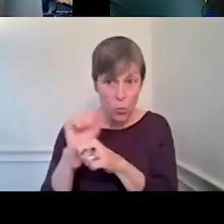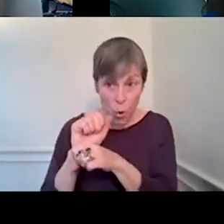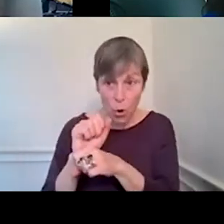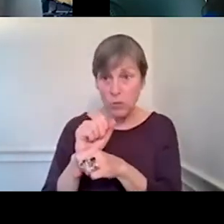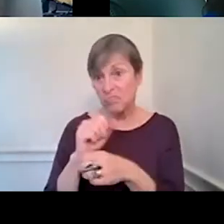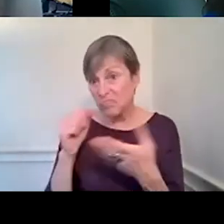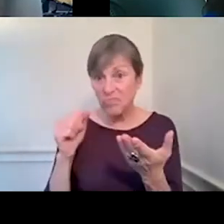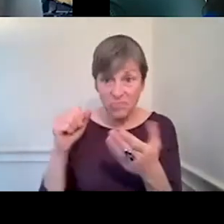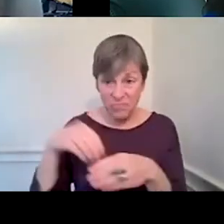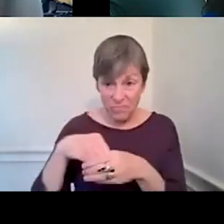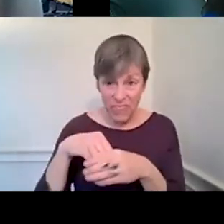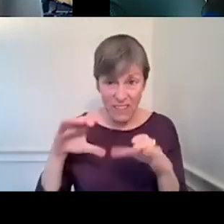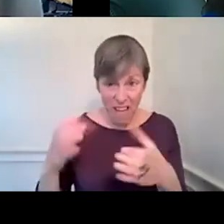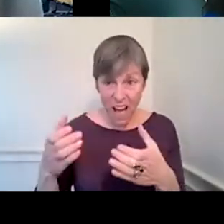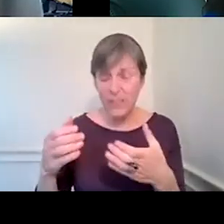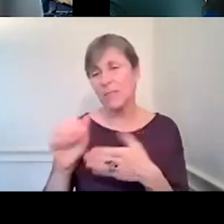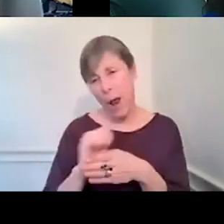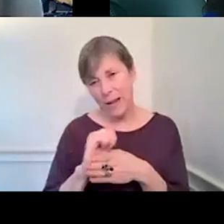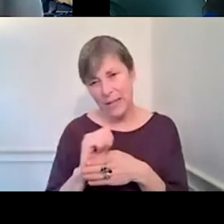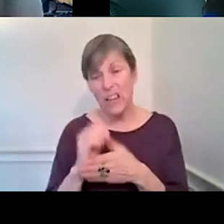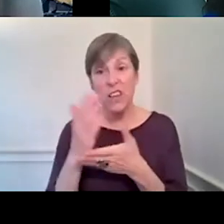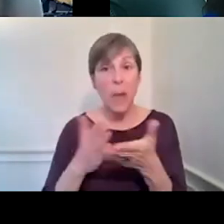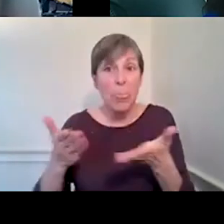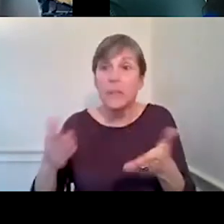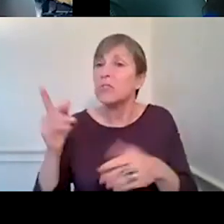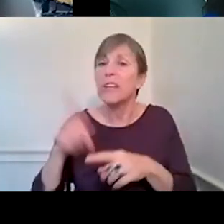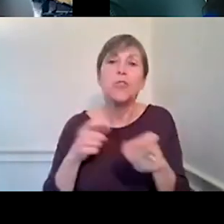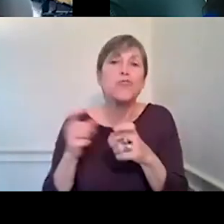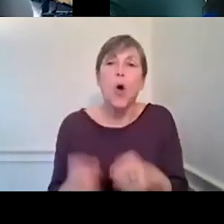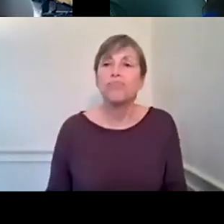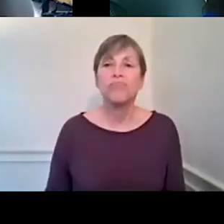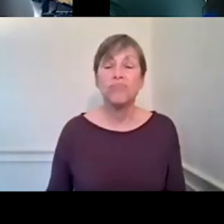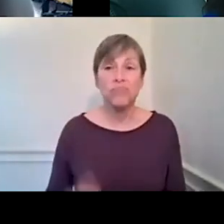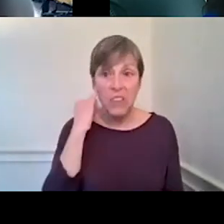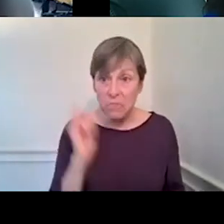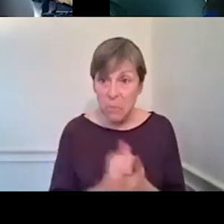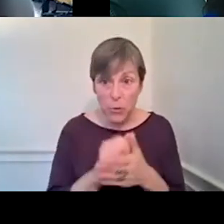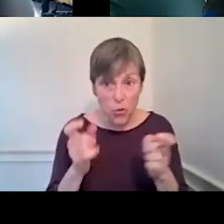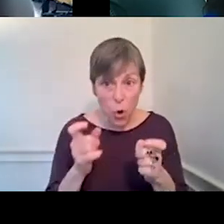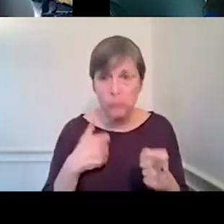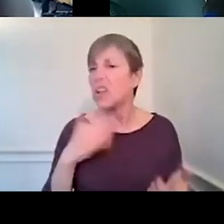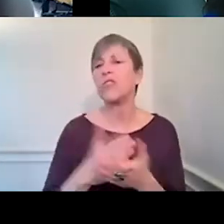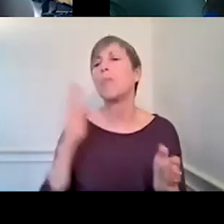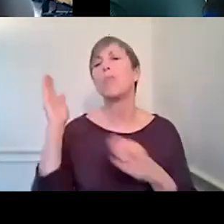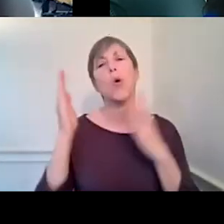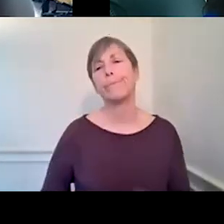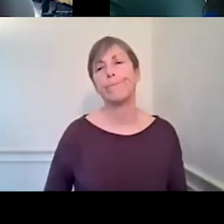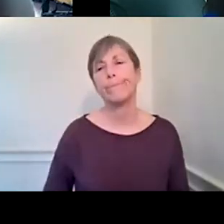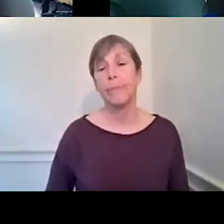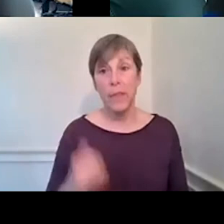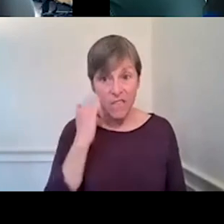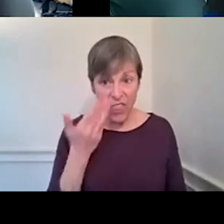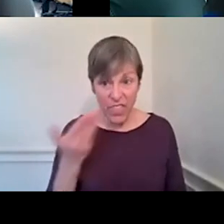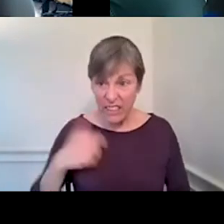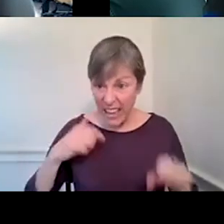There are things that you can control, things that you cannot control, things that I cannot control, I stop worrying. Things that I can control,